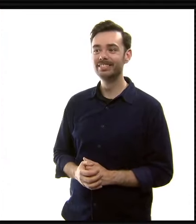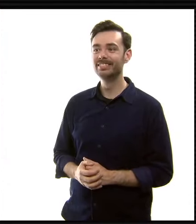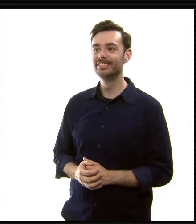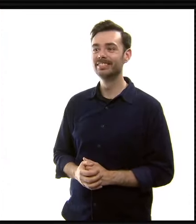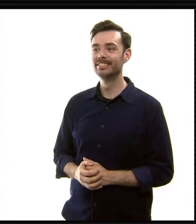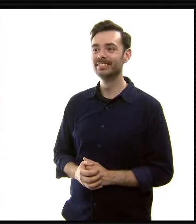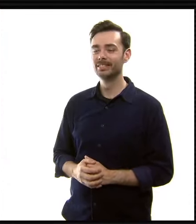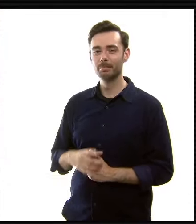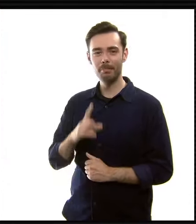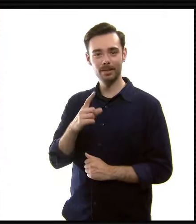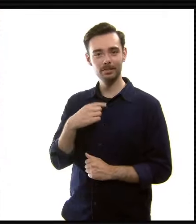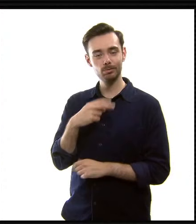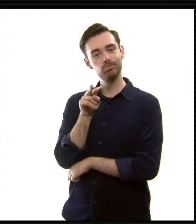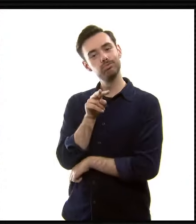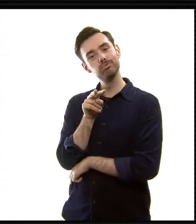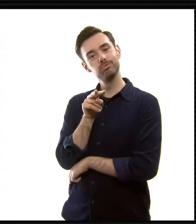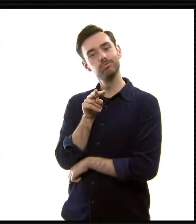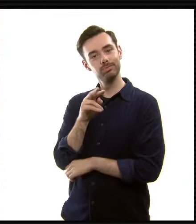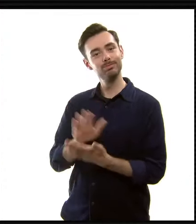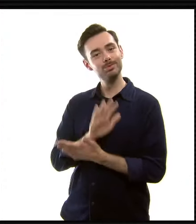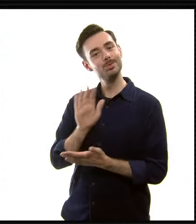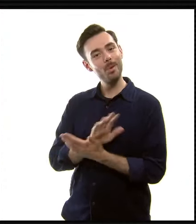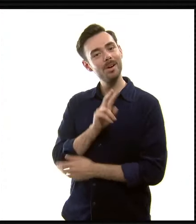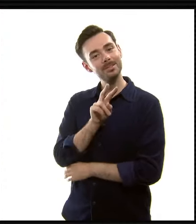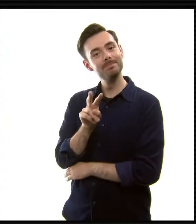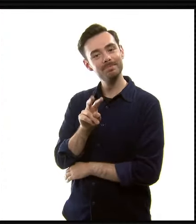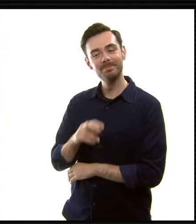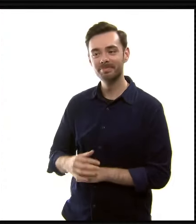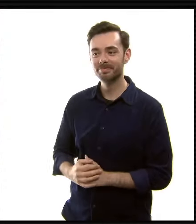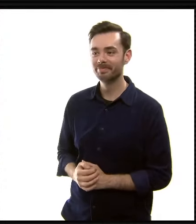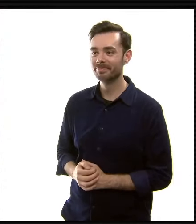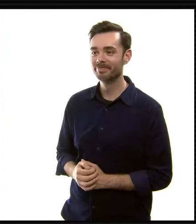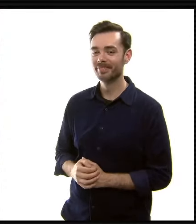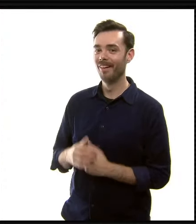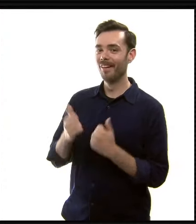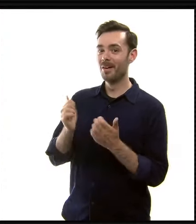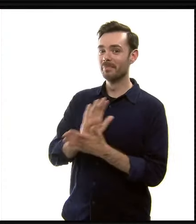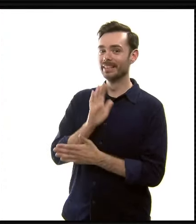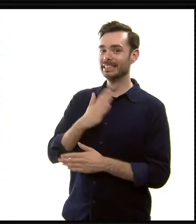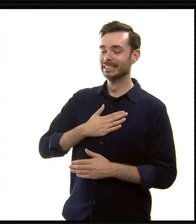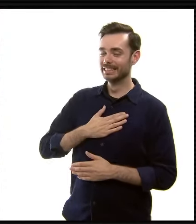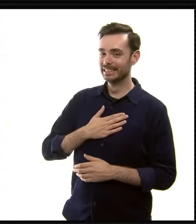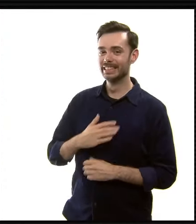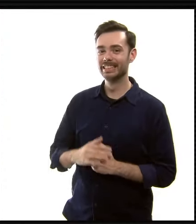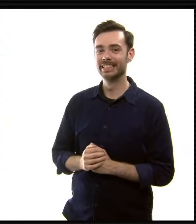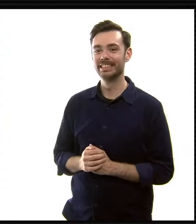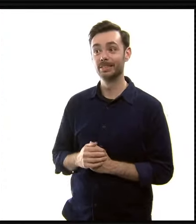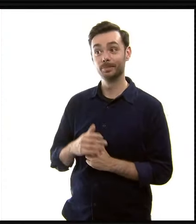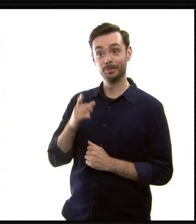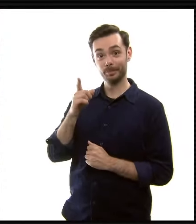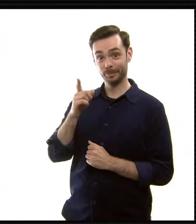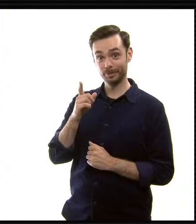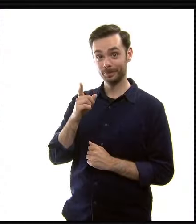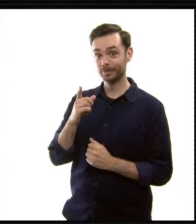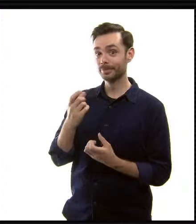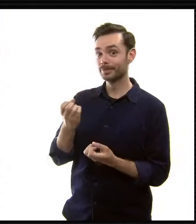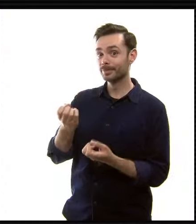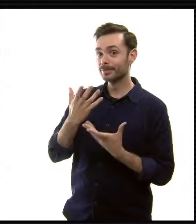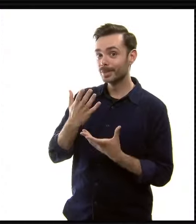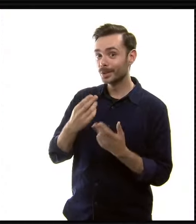bit of LegoCon and thoroughly enjoying it. Oh, I'm glad to hear it. Well, I understand, Jon, that you've got some very exciting news to share with